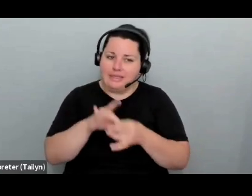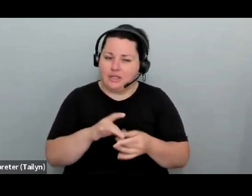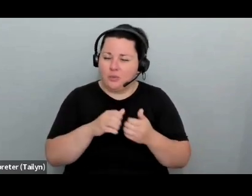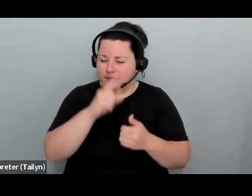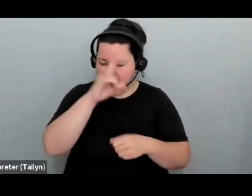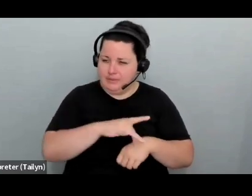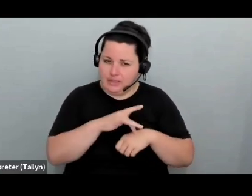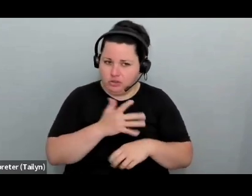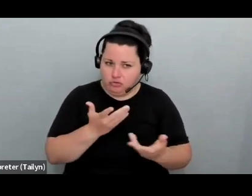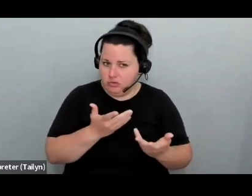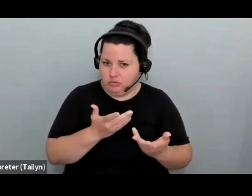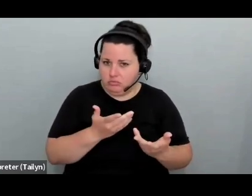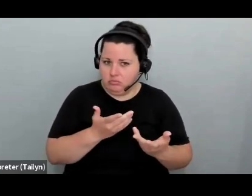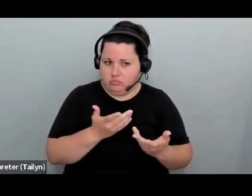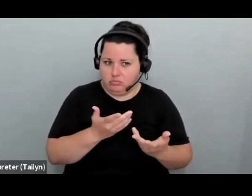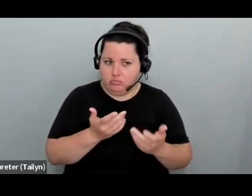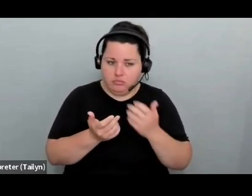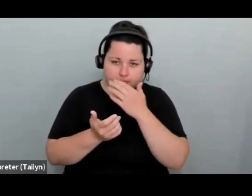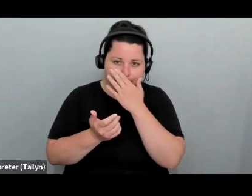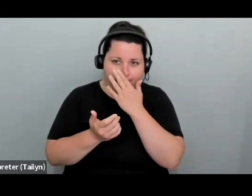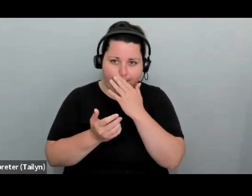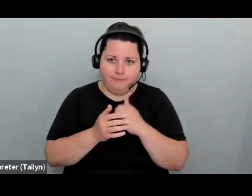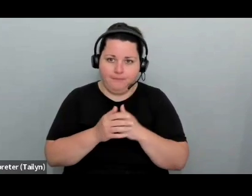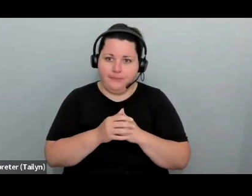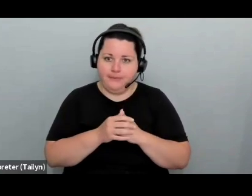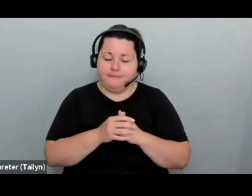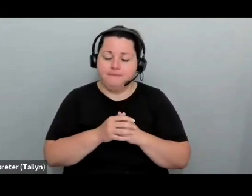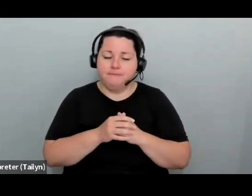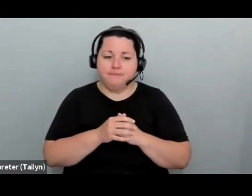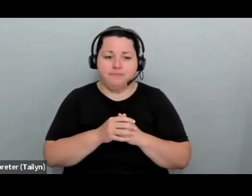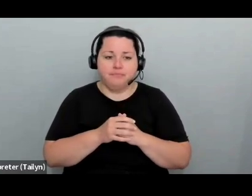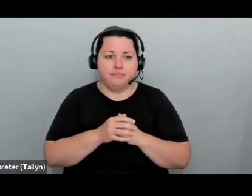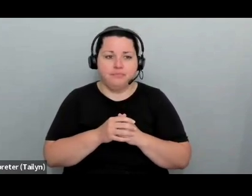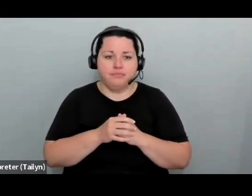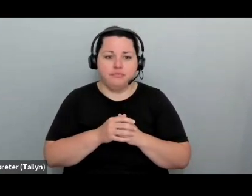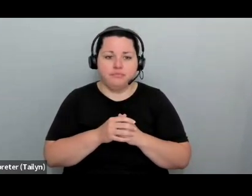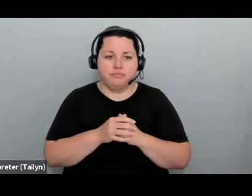the obsession or are excessive.